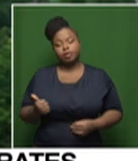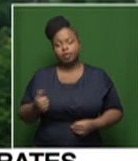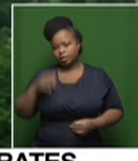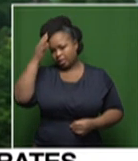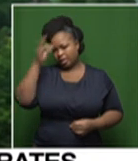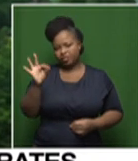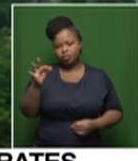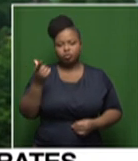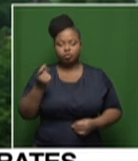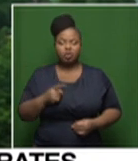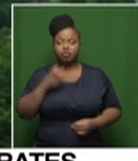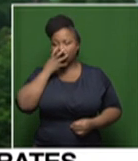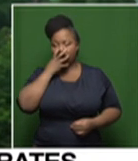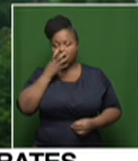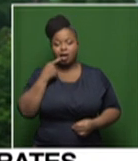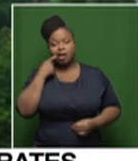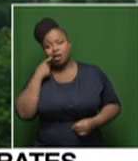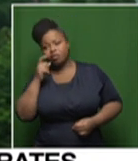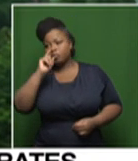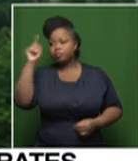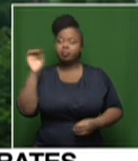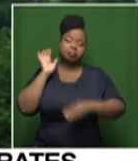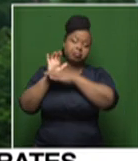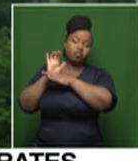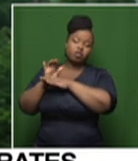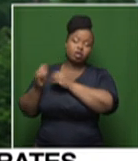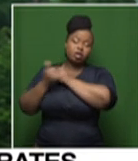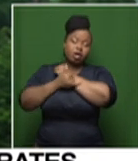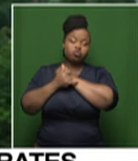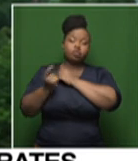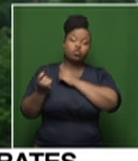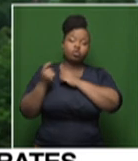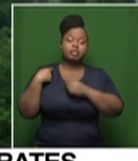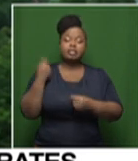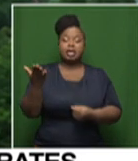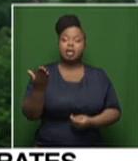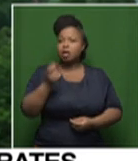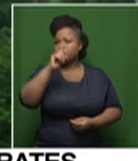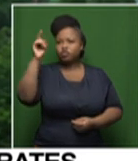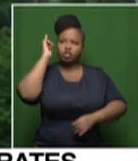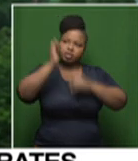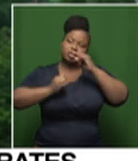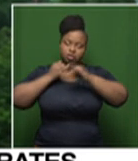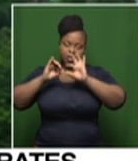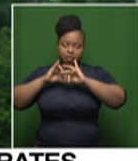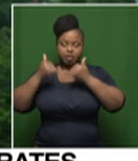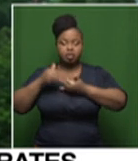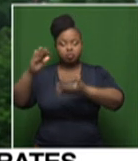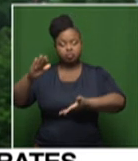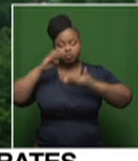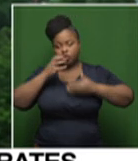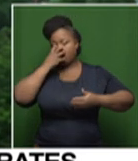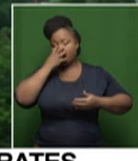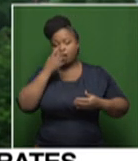government looking for oxygen from foreign countries as well. There's a tender that's been floated asking international companies to supply oxygen.